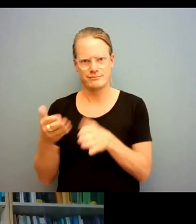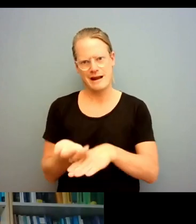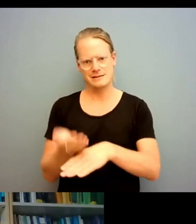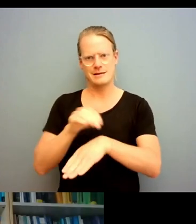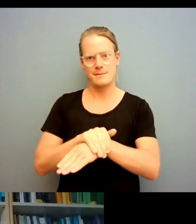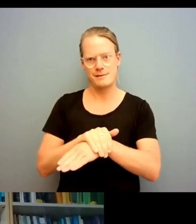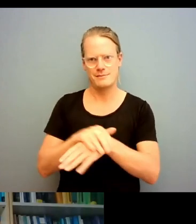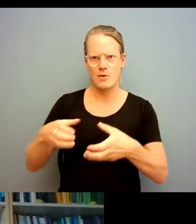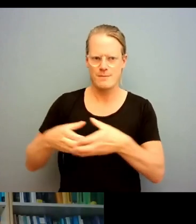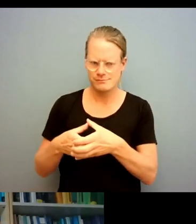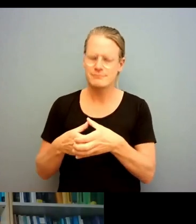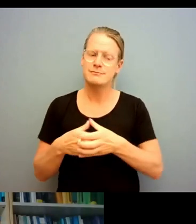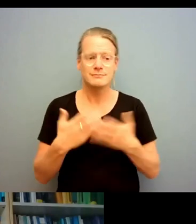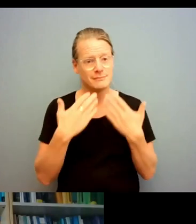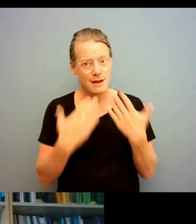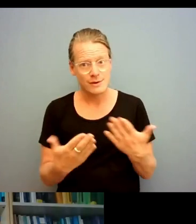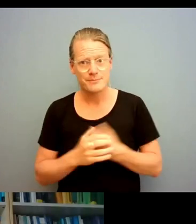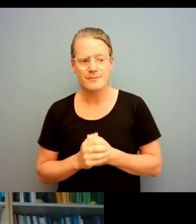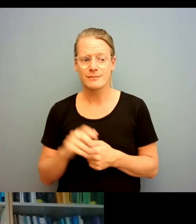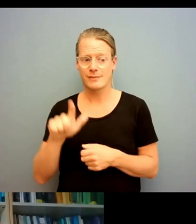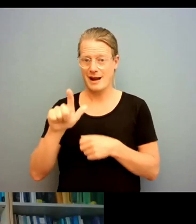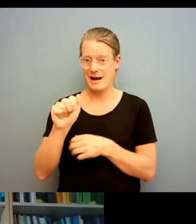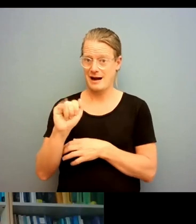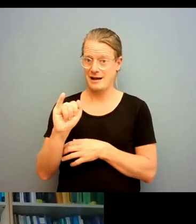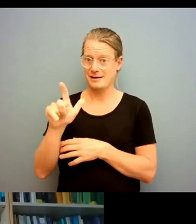Thank you. And Laila, please take the stage.